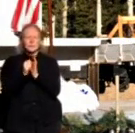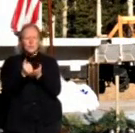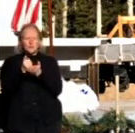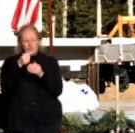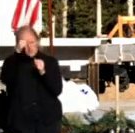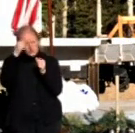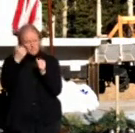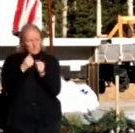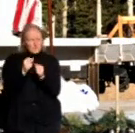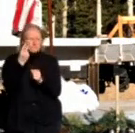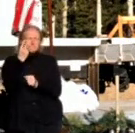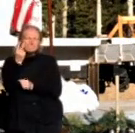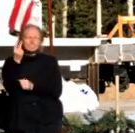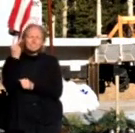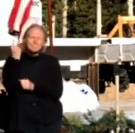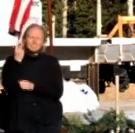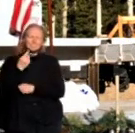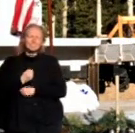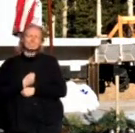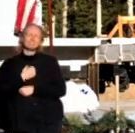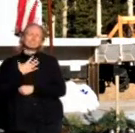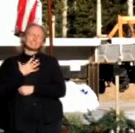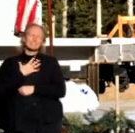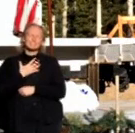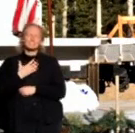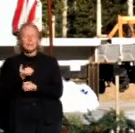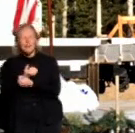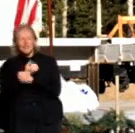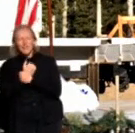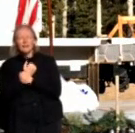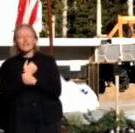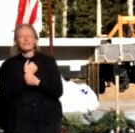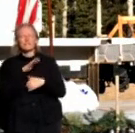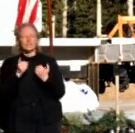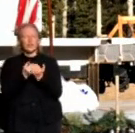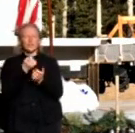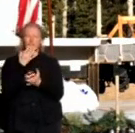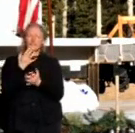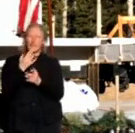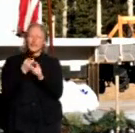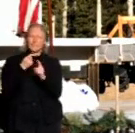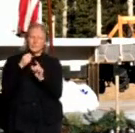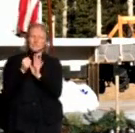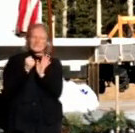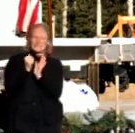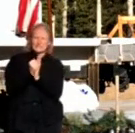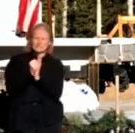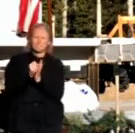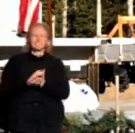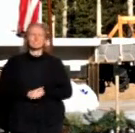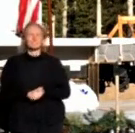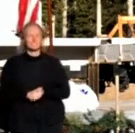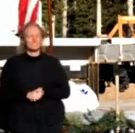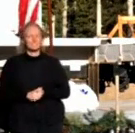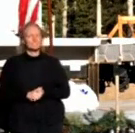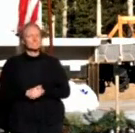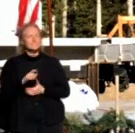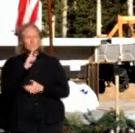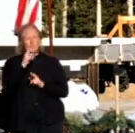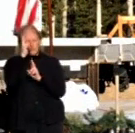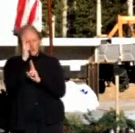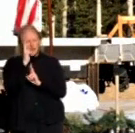memories, nostalgia, goodwill towards men, love, and all the light that this season brings. What an honor it